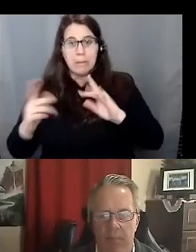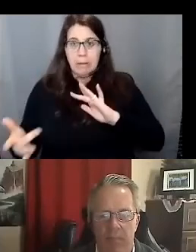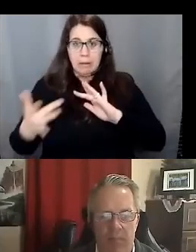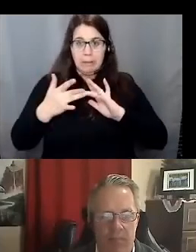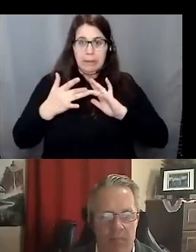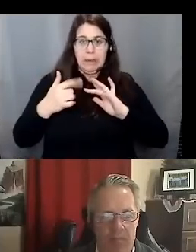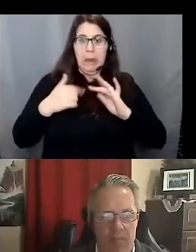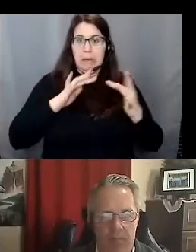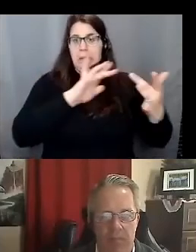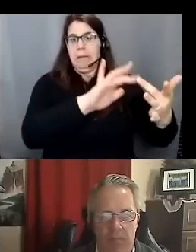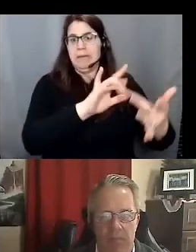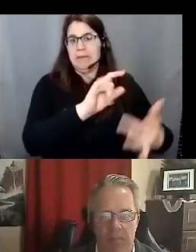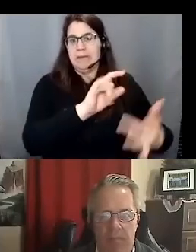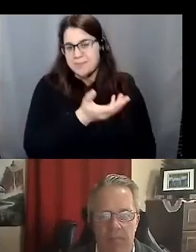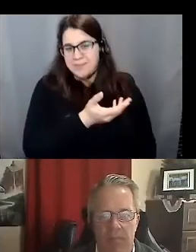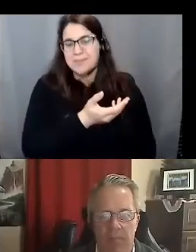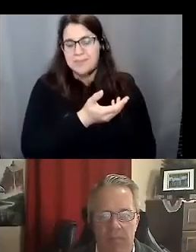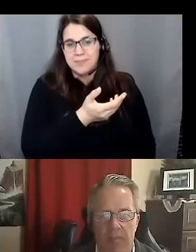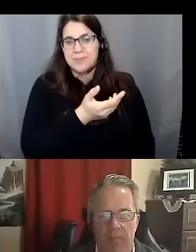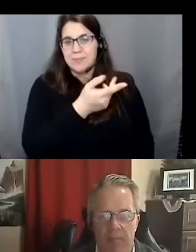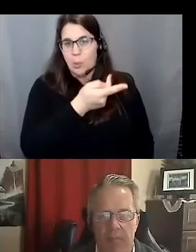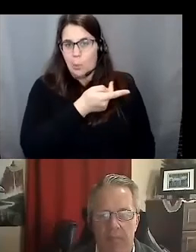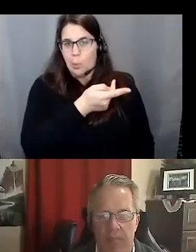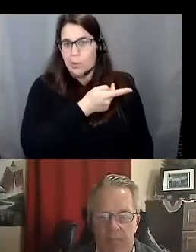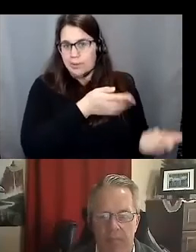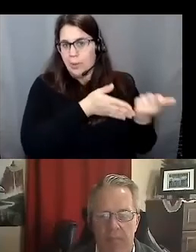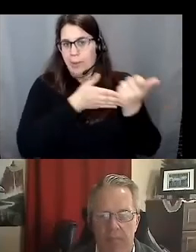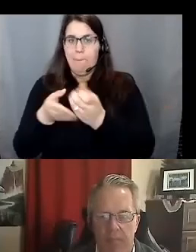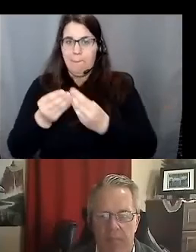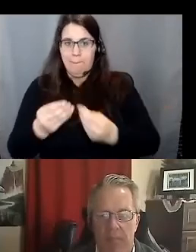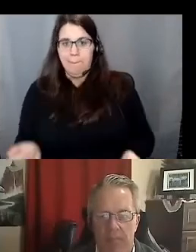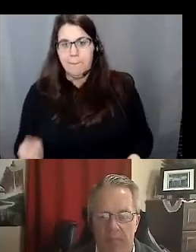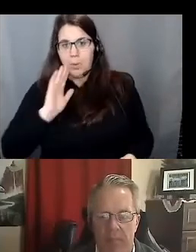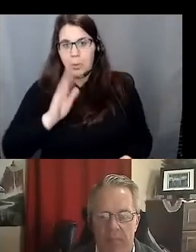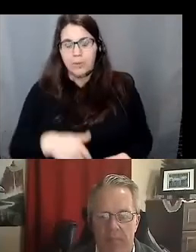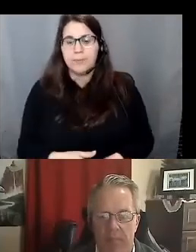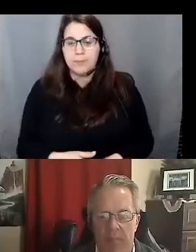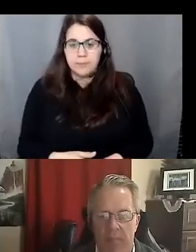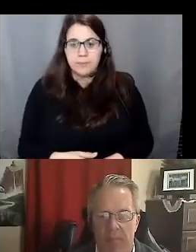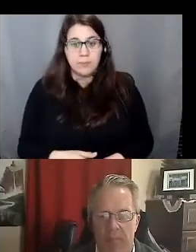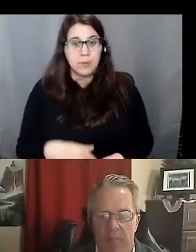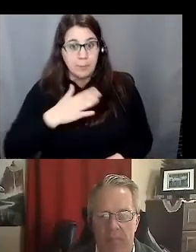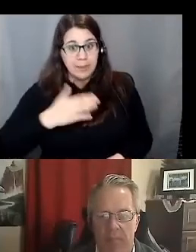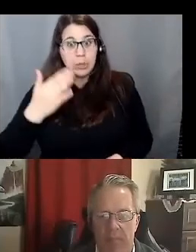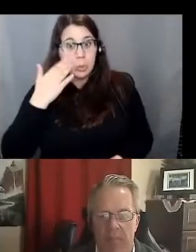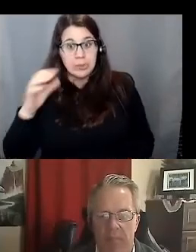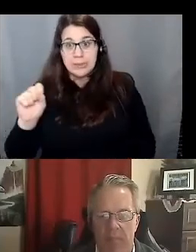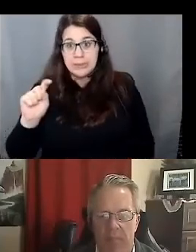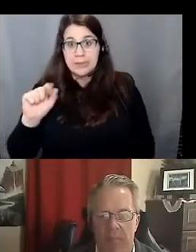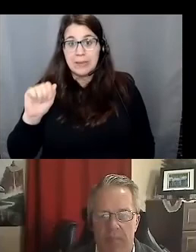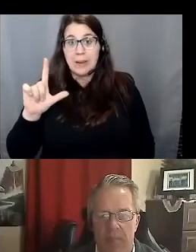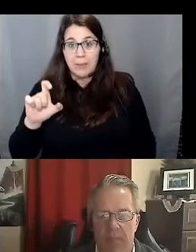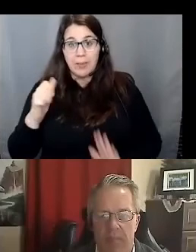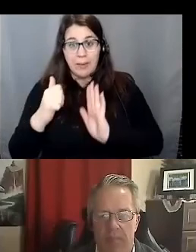Tom, and then, you know, we can help to get the matter resolved. So always make sure, you know, that stable account is here, and then of